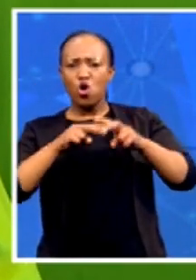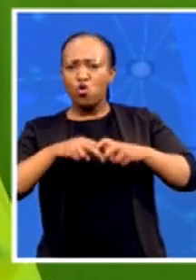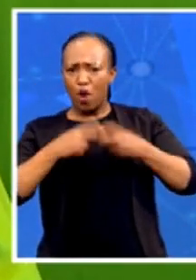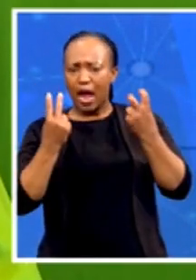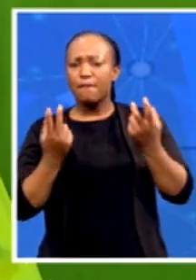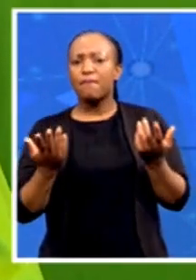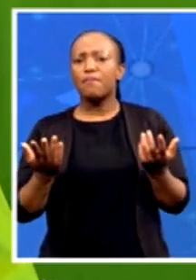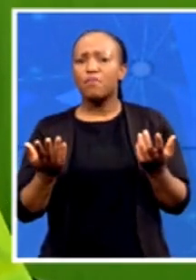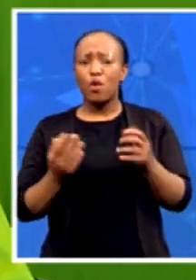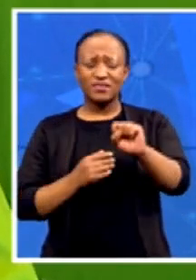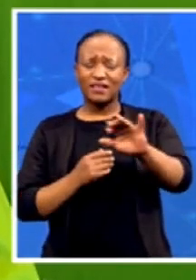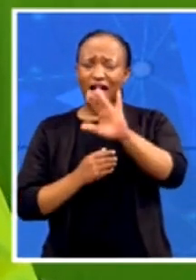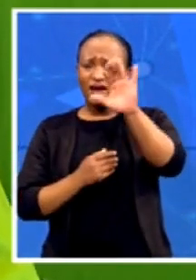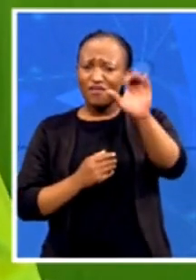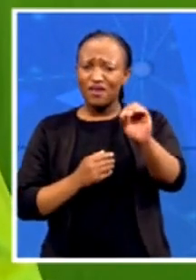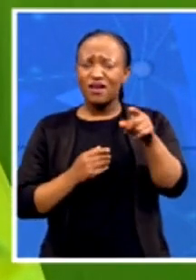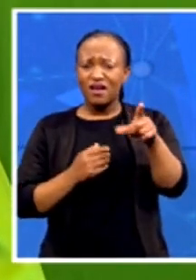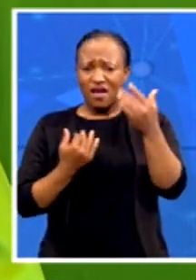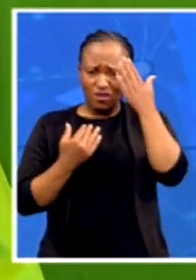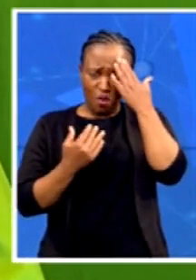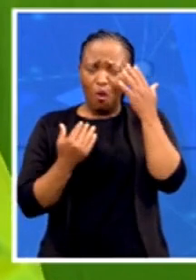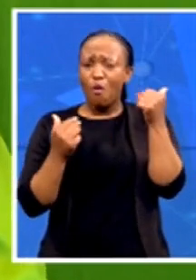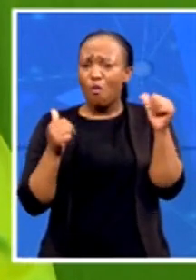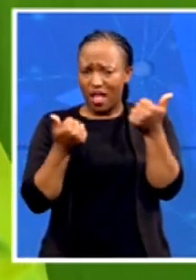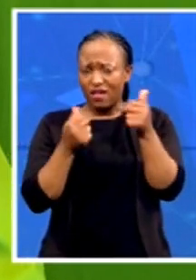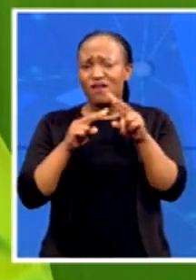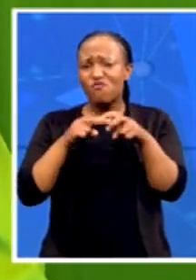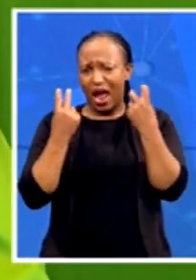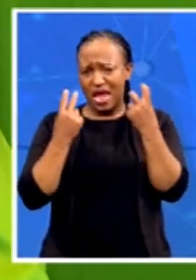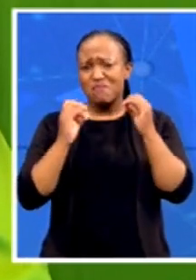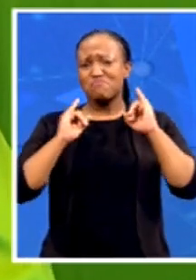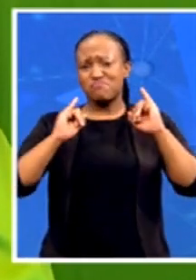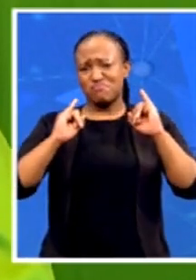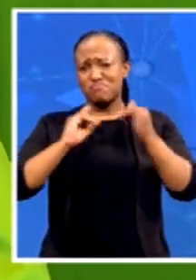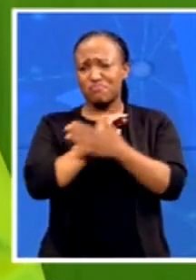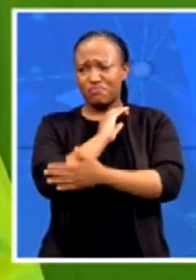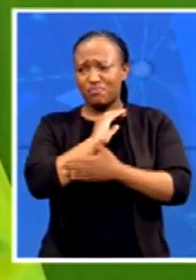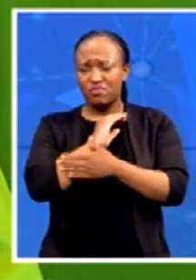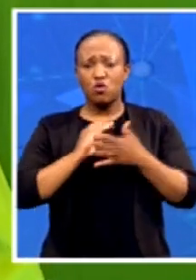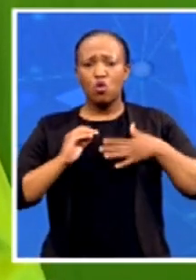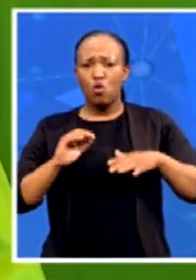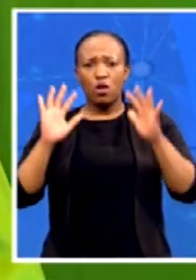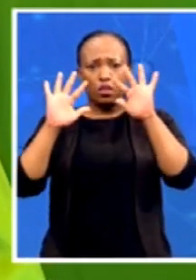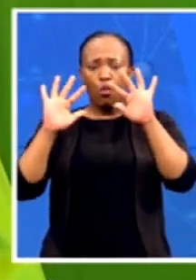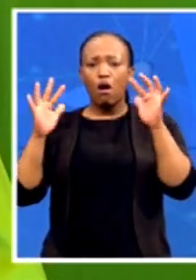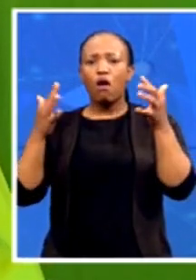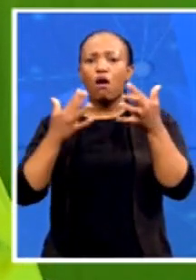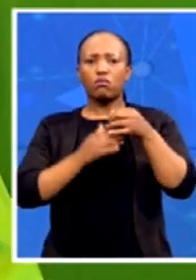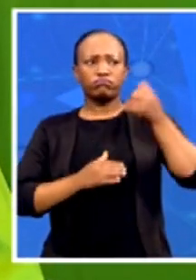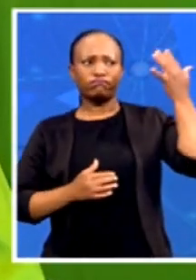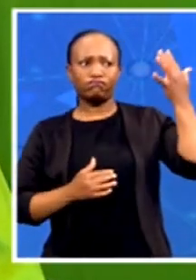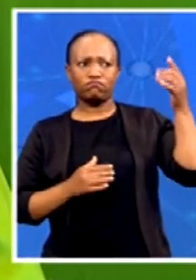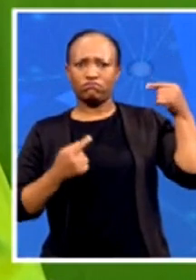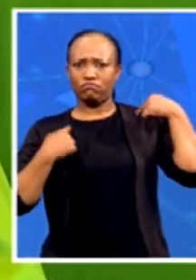world. I don't want to stand in front of the world to be regarded as a murderer, because South Africa, it's a